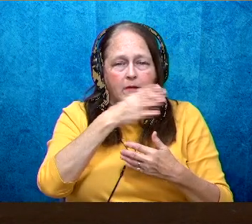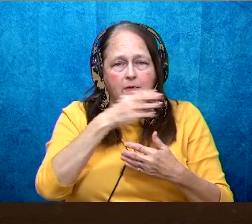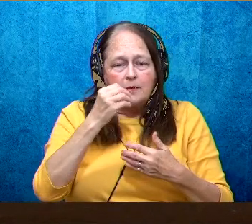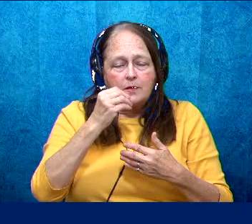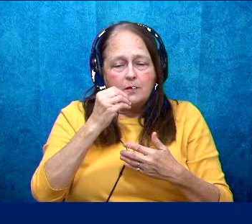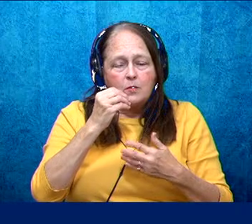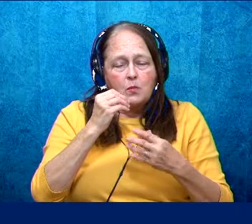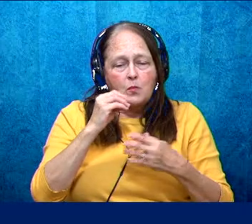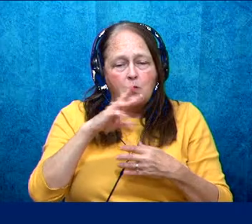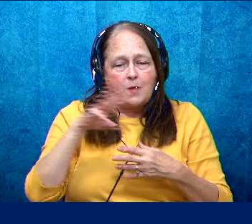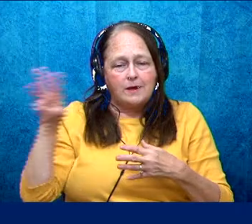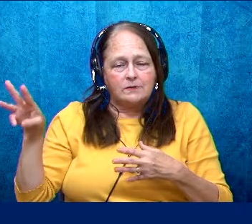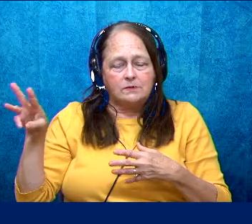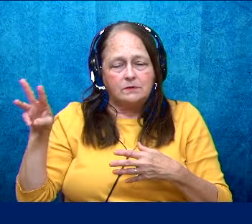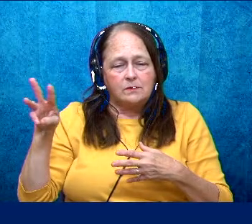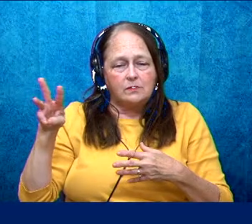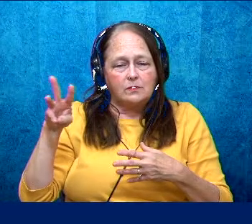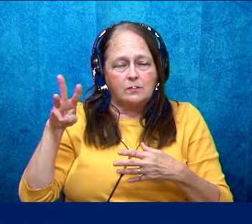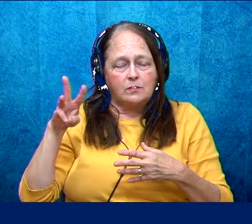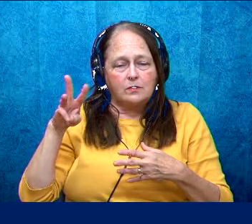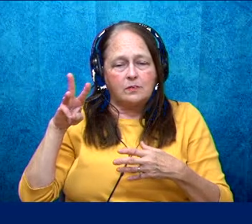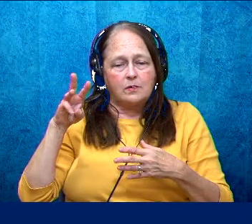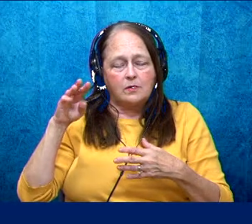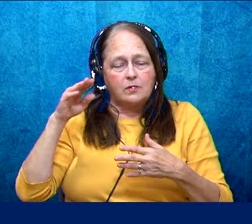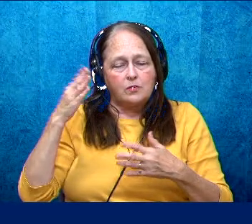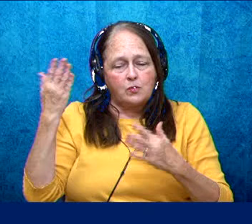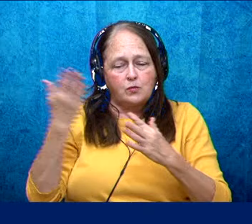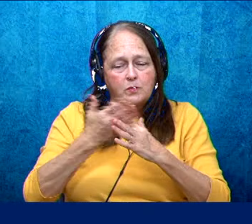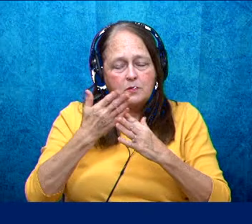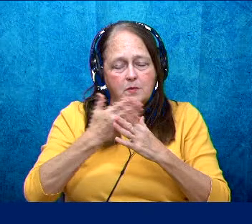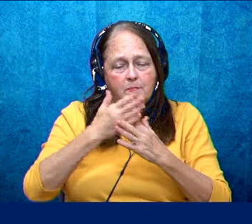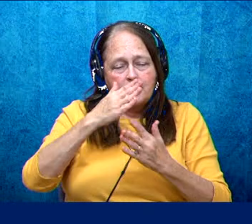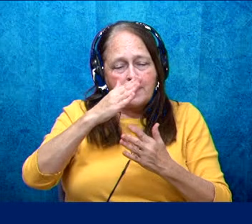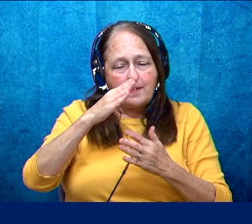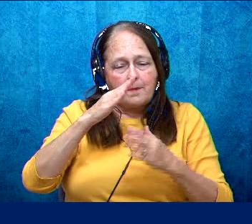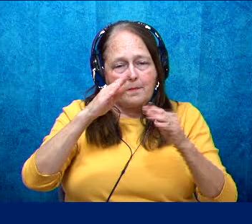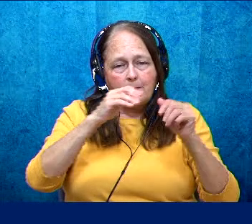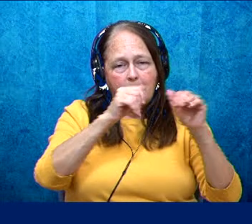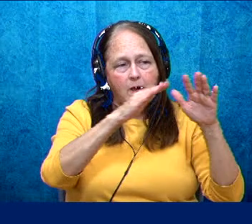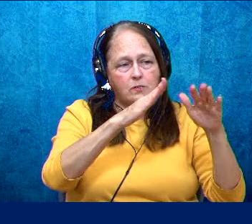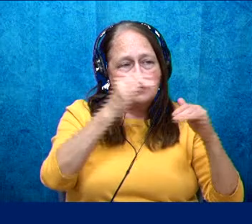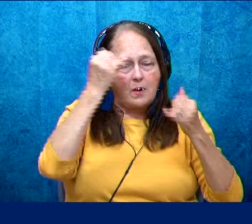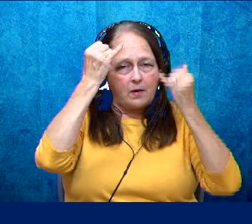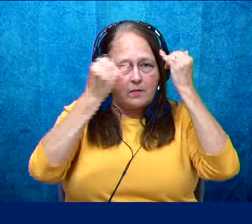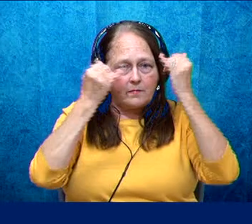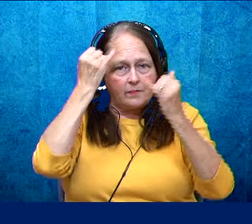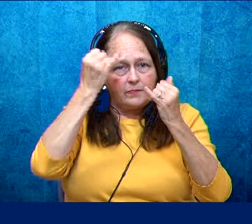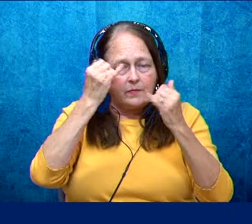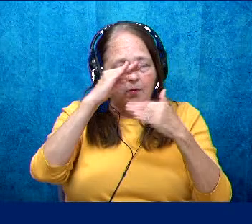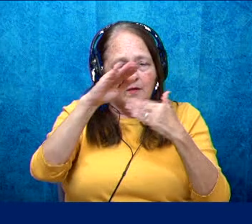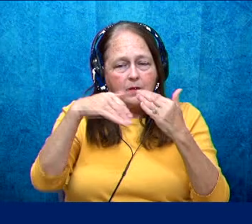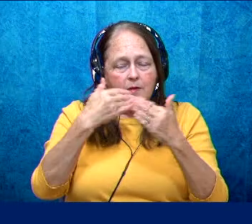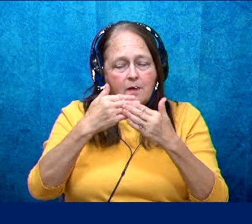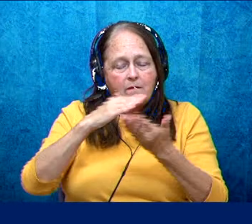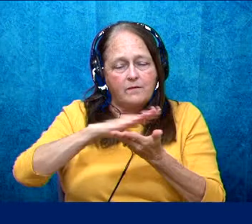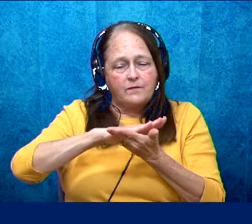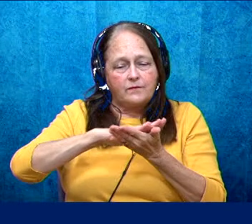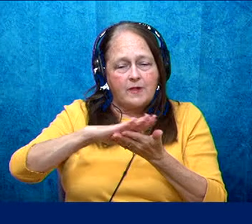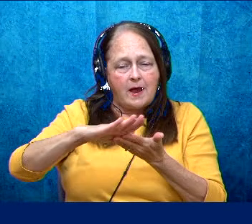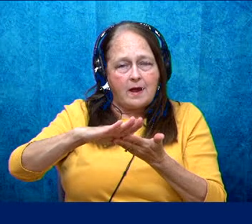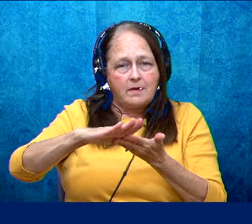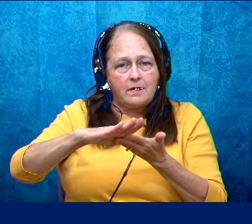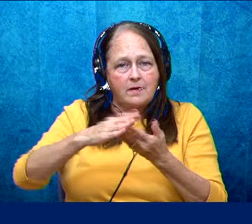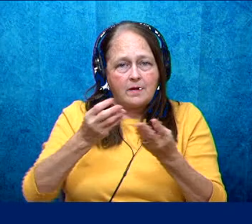West Siberian plain. They're really only interrupted by the Ural Mountains. If you can imagine, with all that flat,